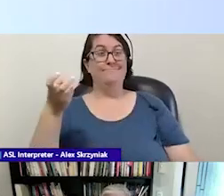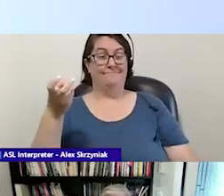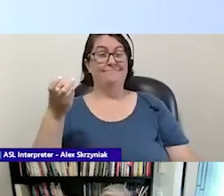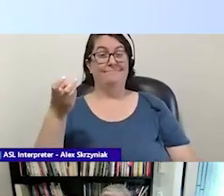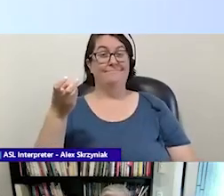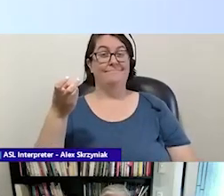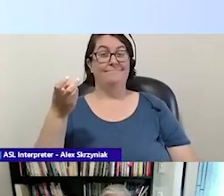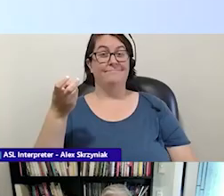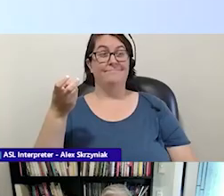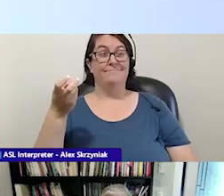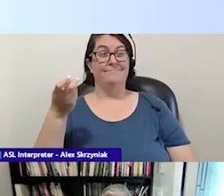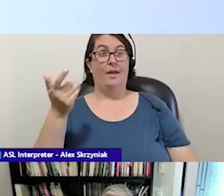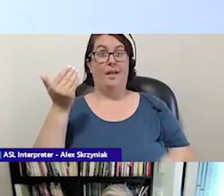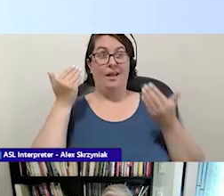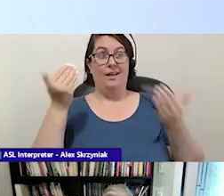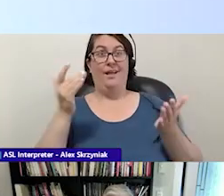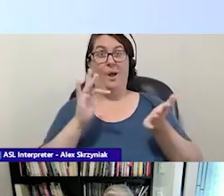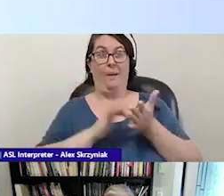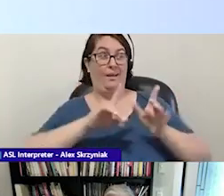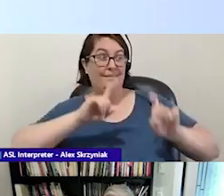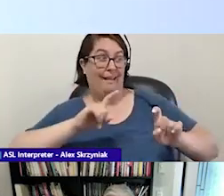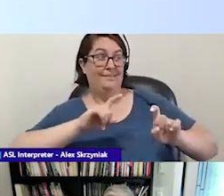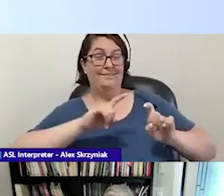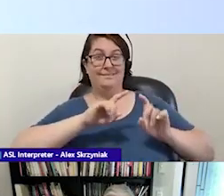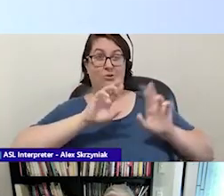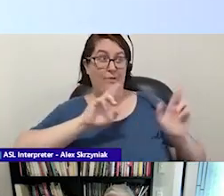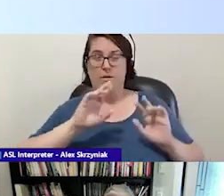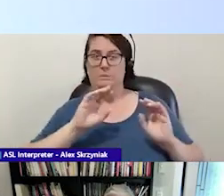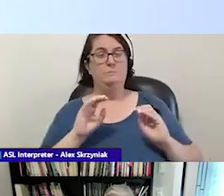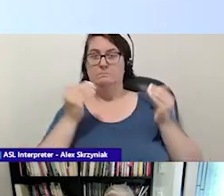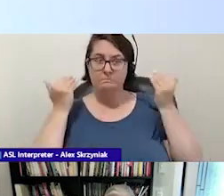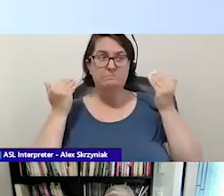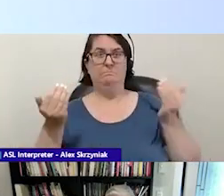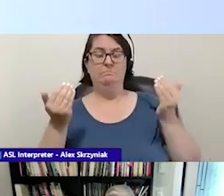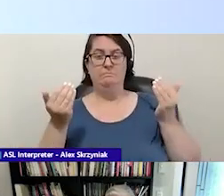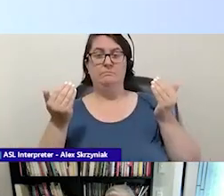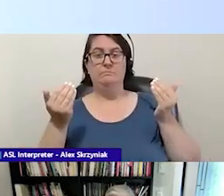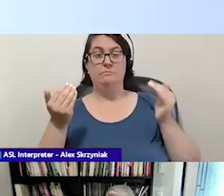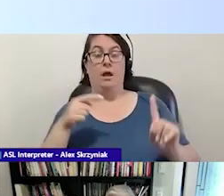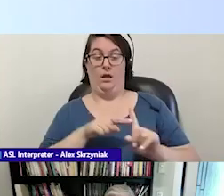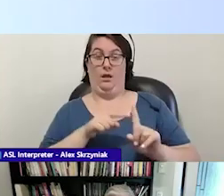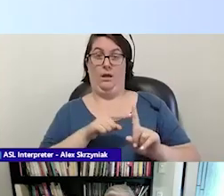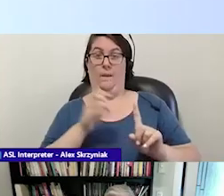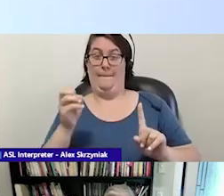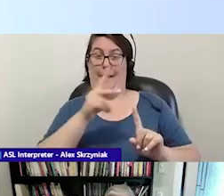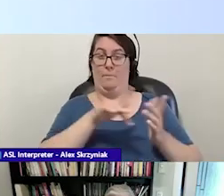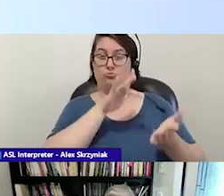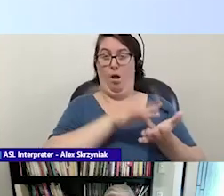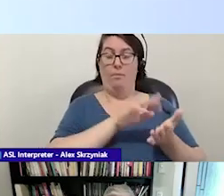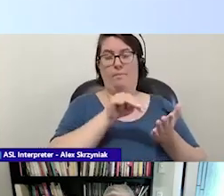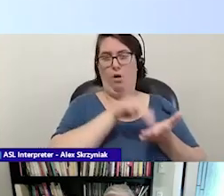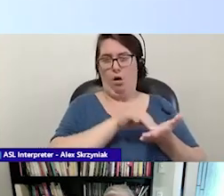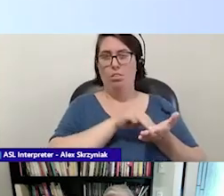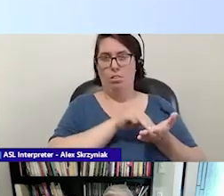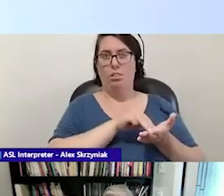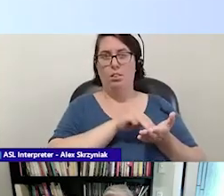forgot about doing any medical tests, gave her the surgery. She went back to Montreal, where she